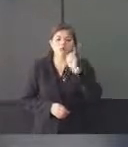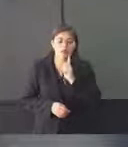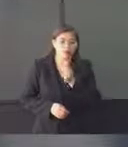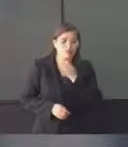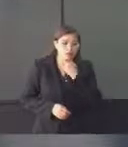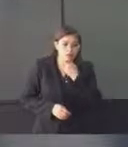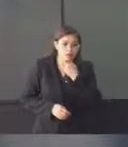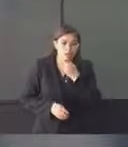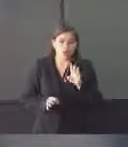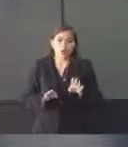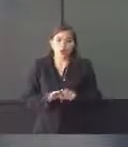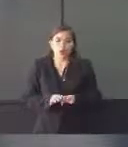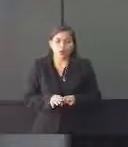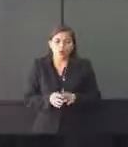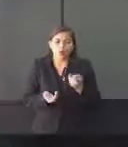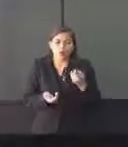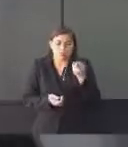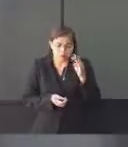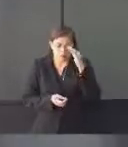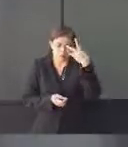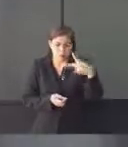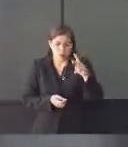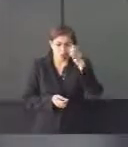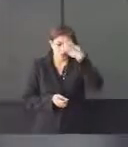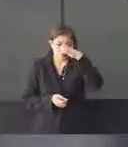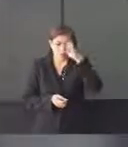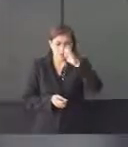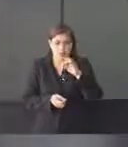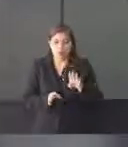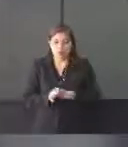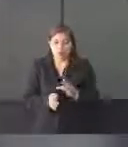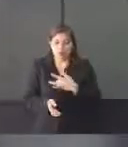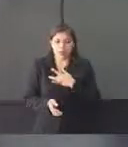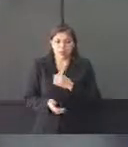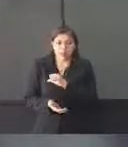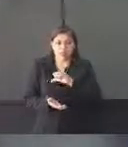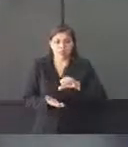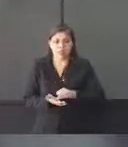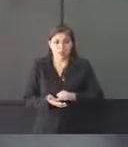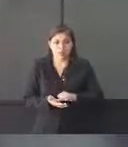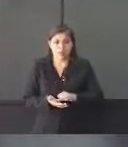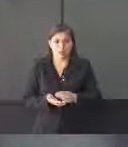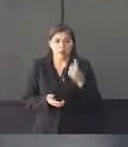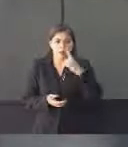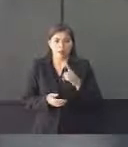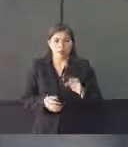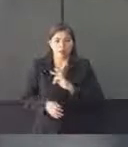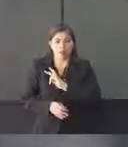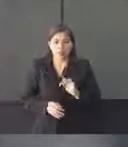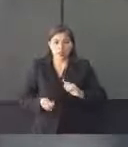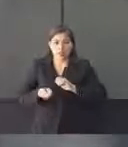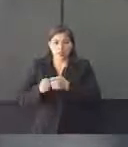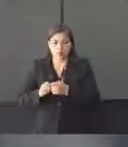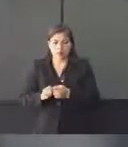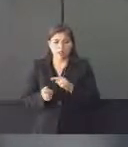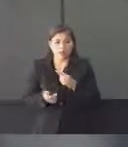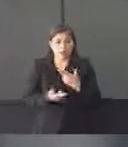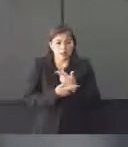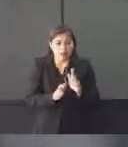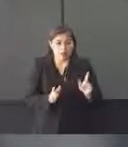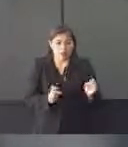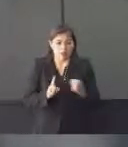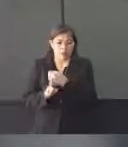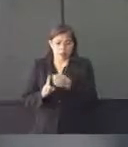and girls to see how they experience cities and how cities can be transformed